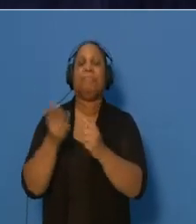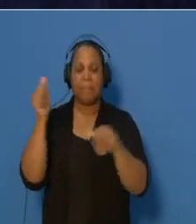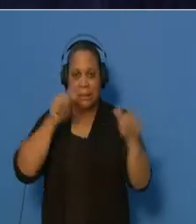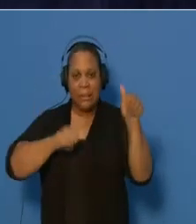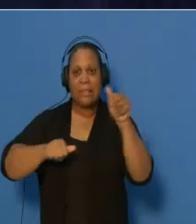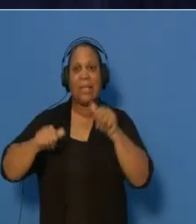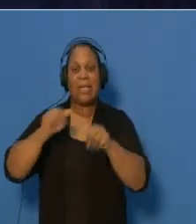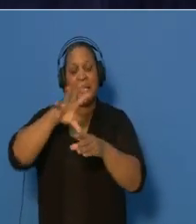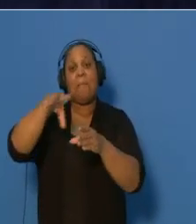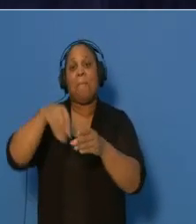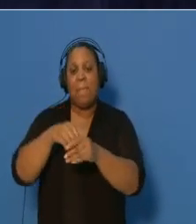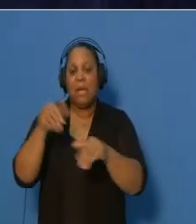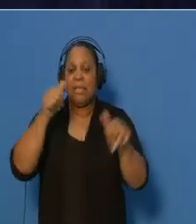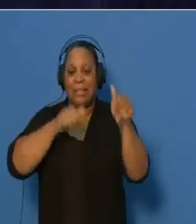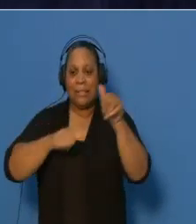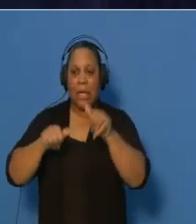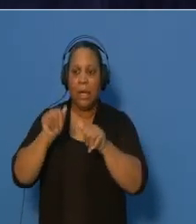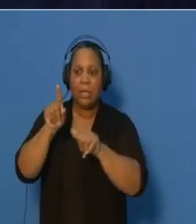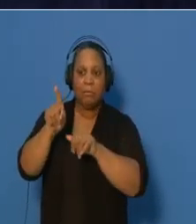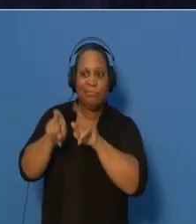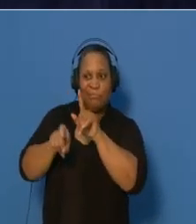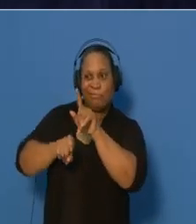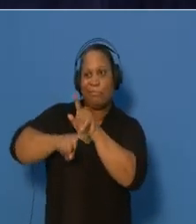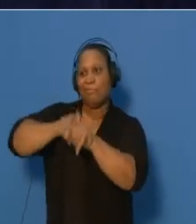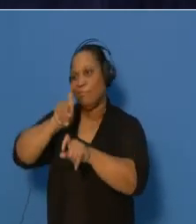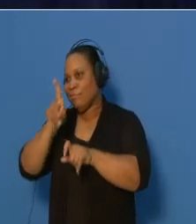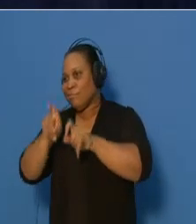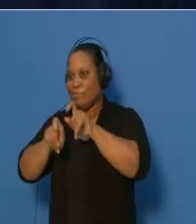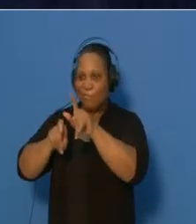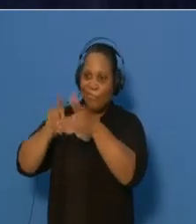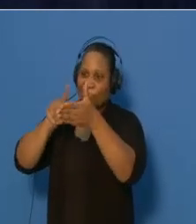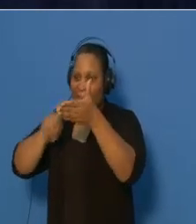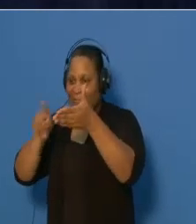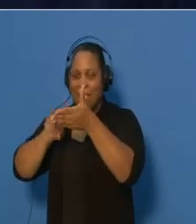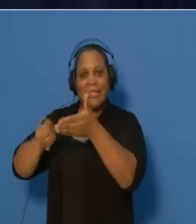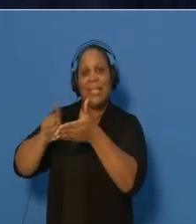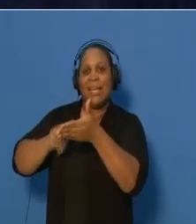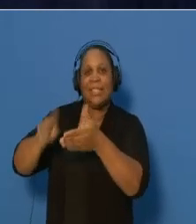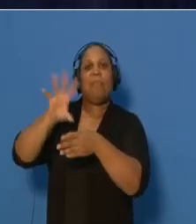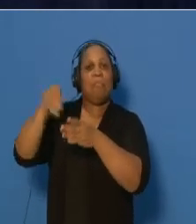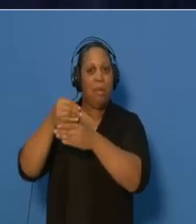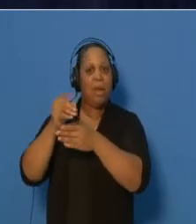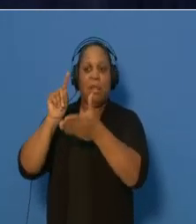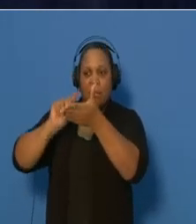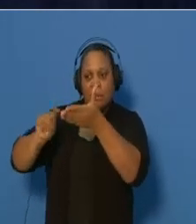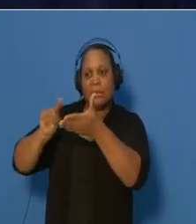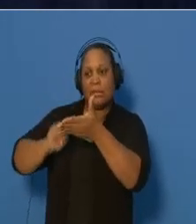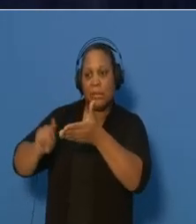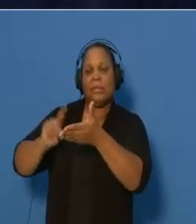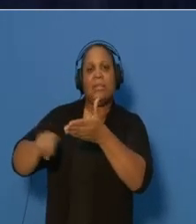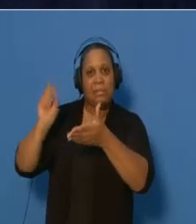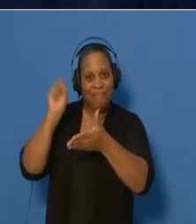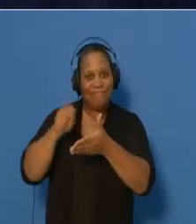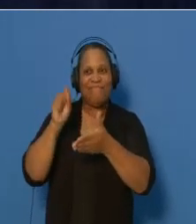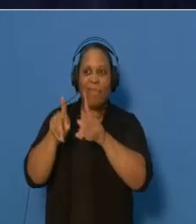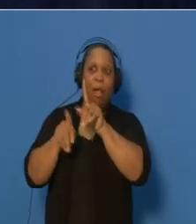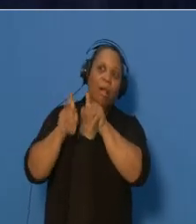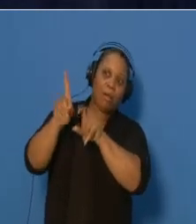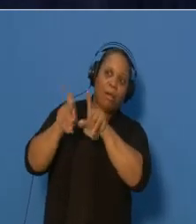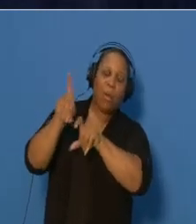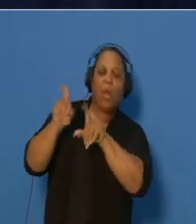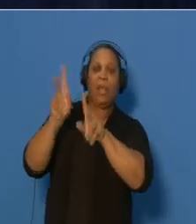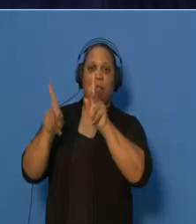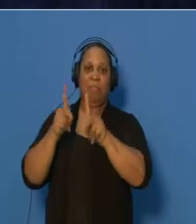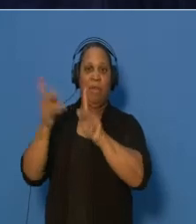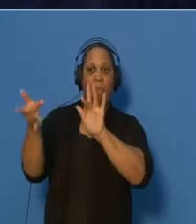And part of that science involves asking questions and investigating. And part of that investigation would include questioning those persons who may have